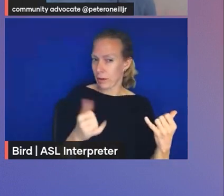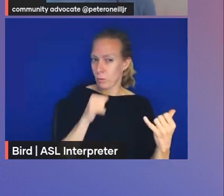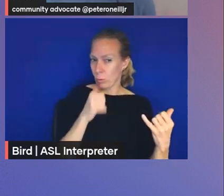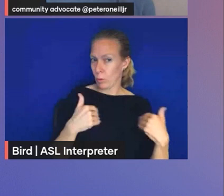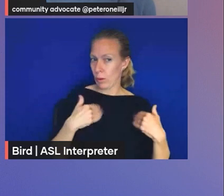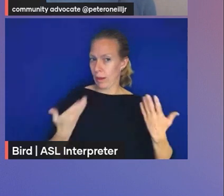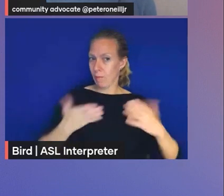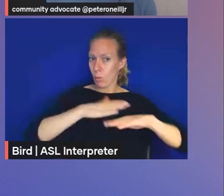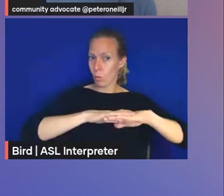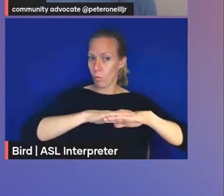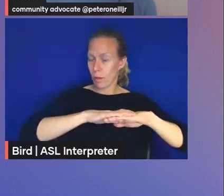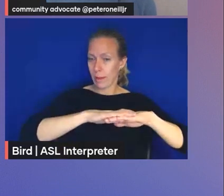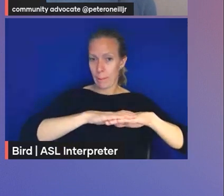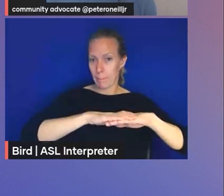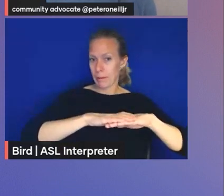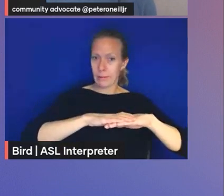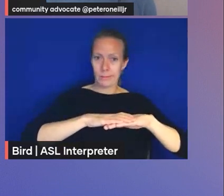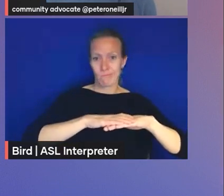overlapping